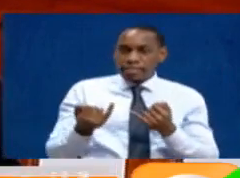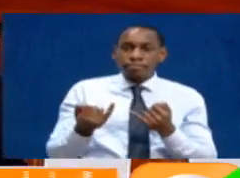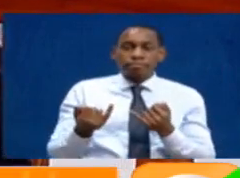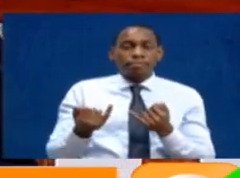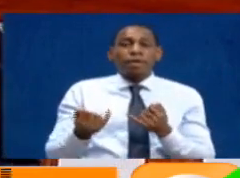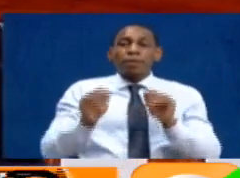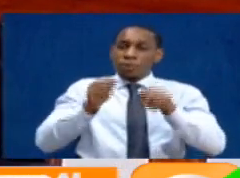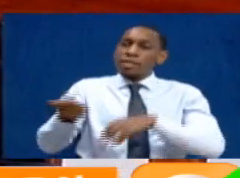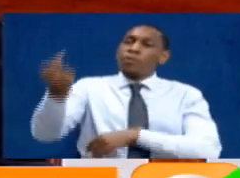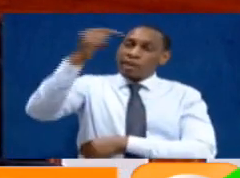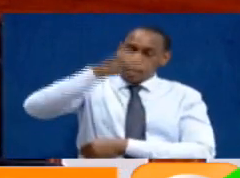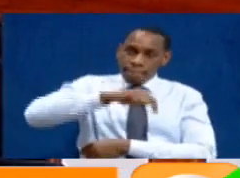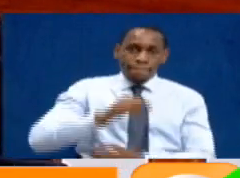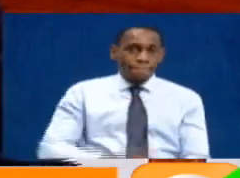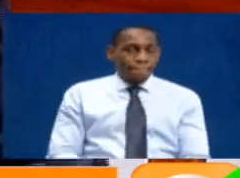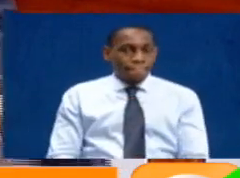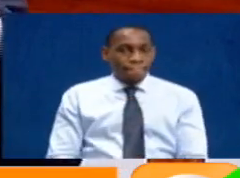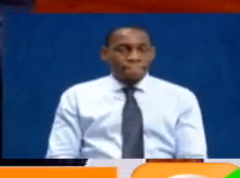or he might come.